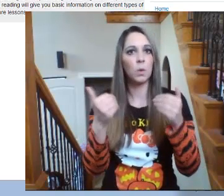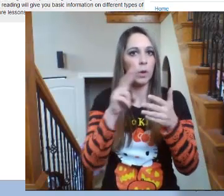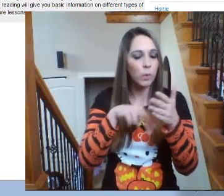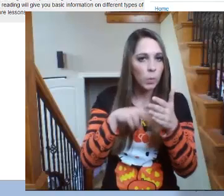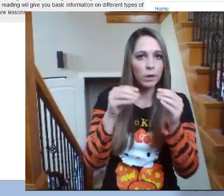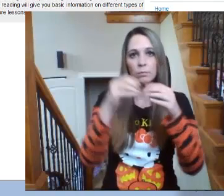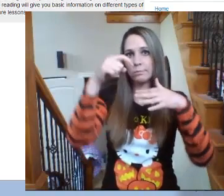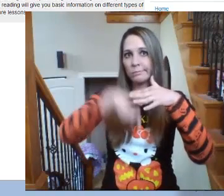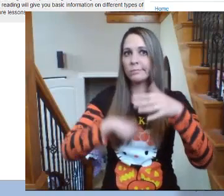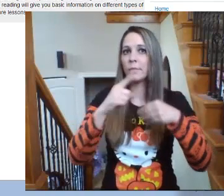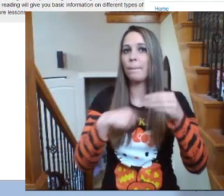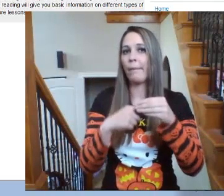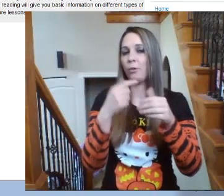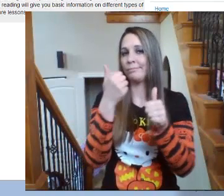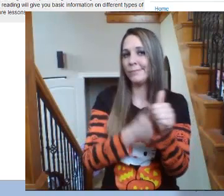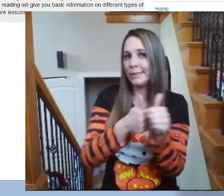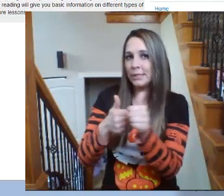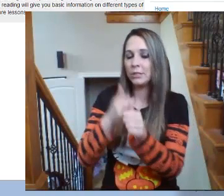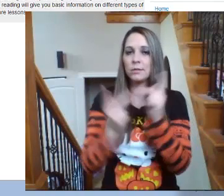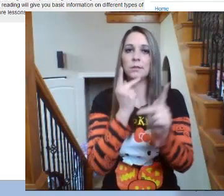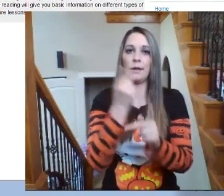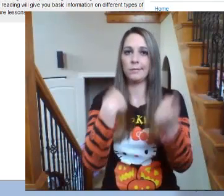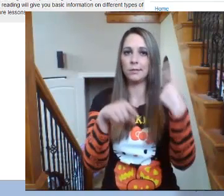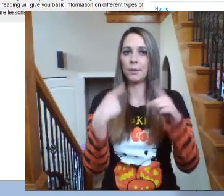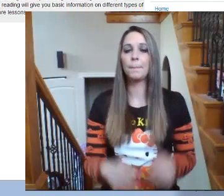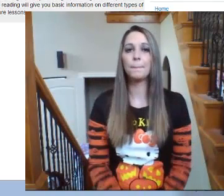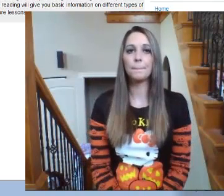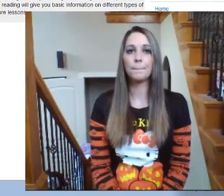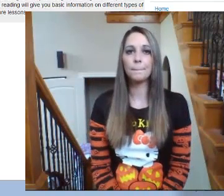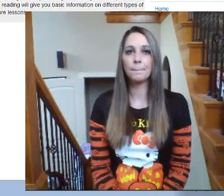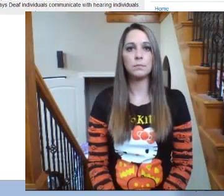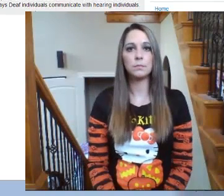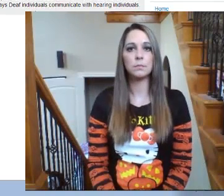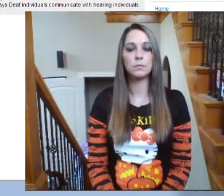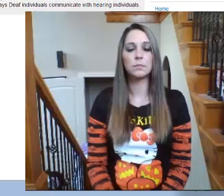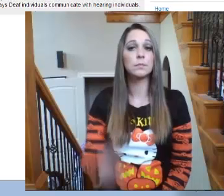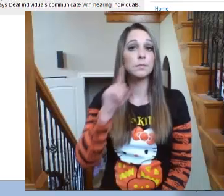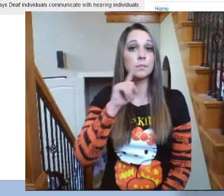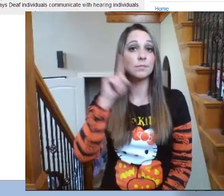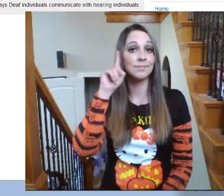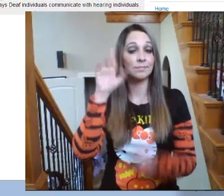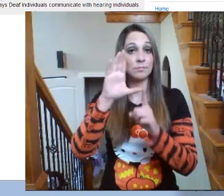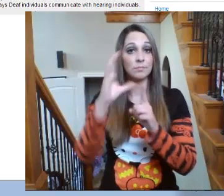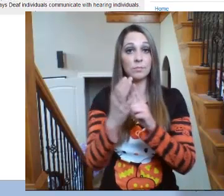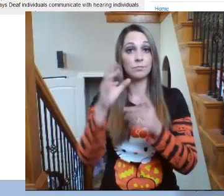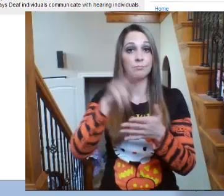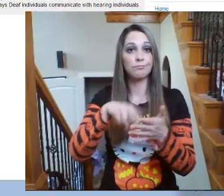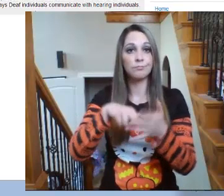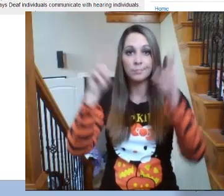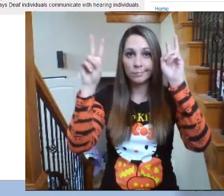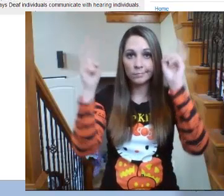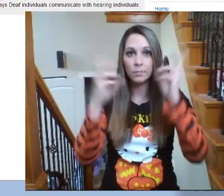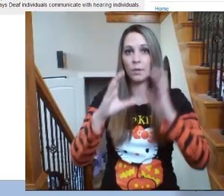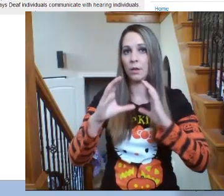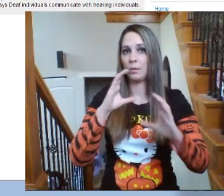all the different kinds of signs. So read more detail about each of those types of signs.